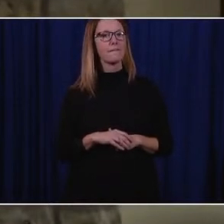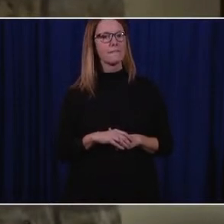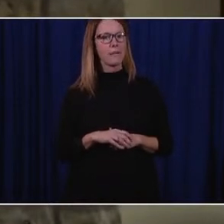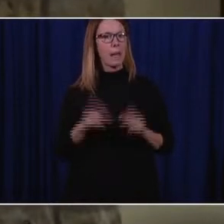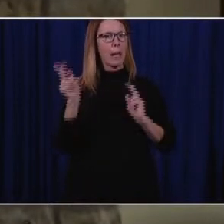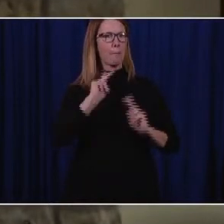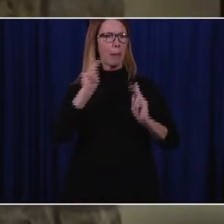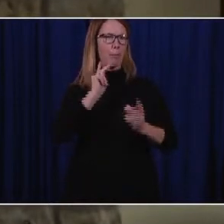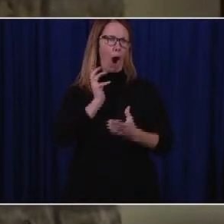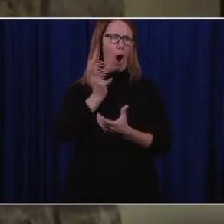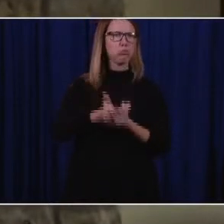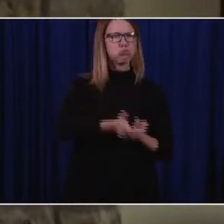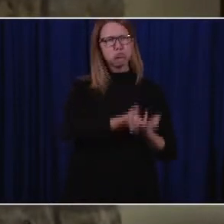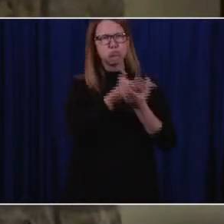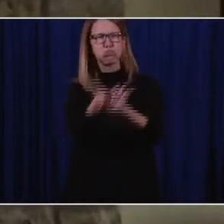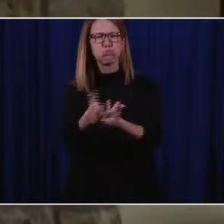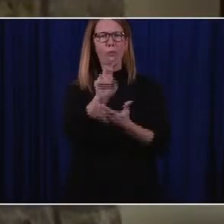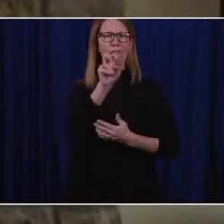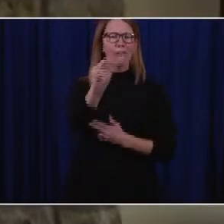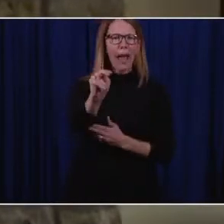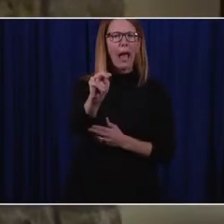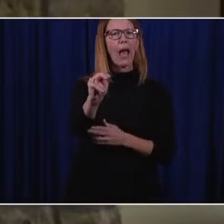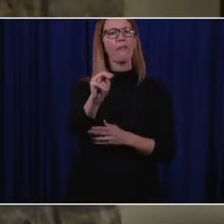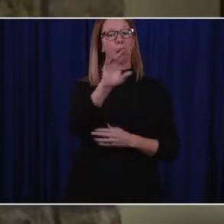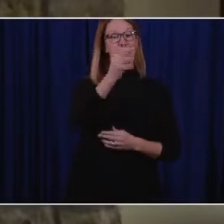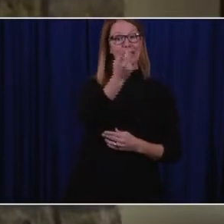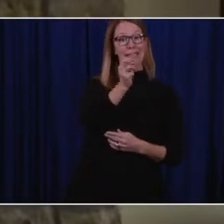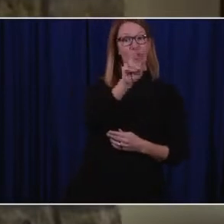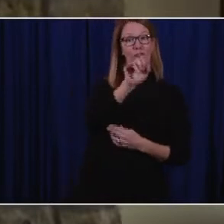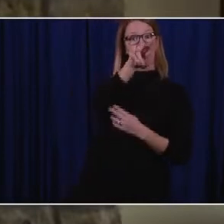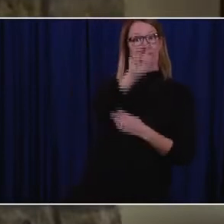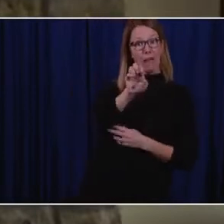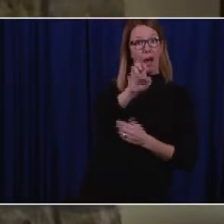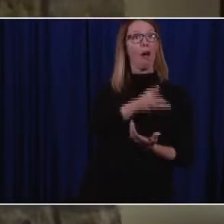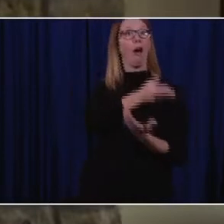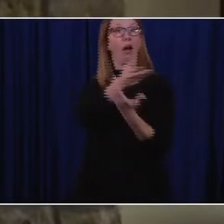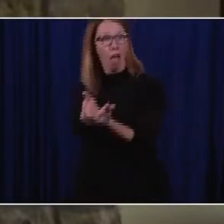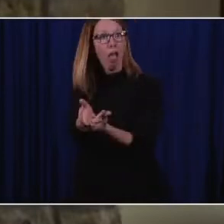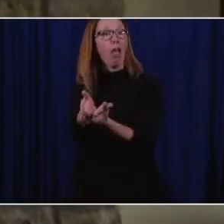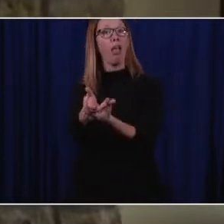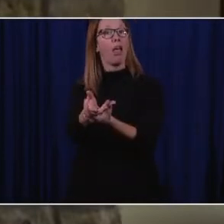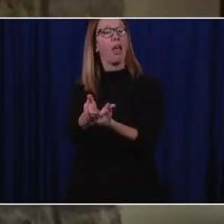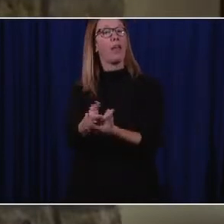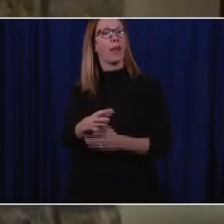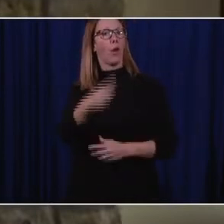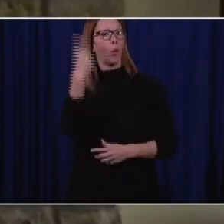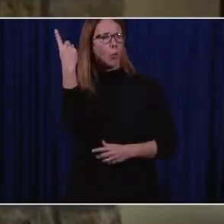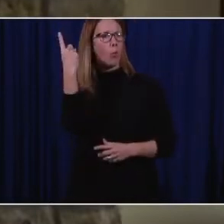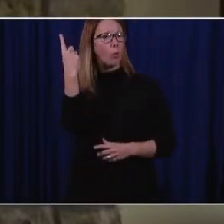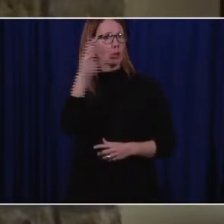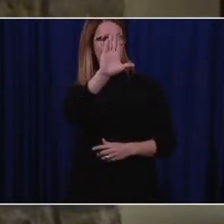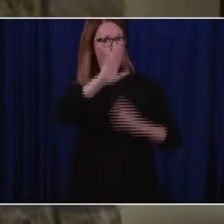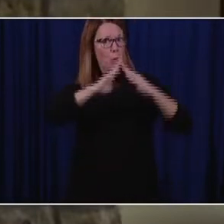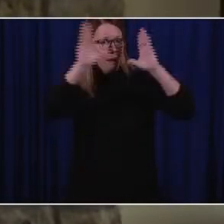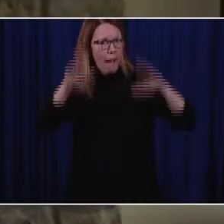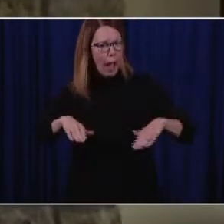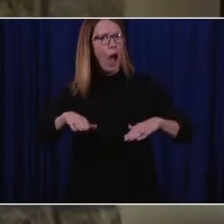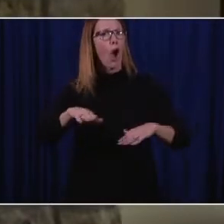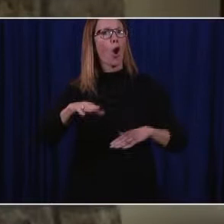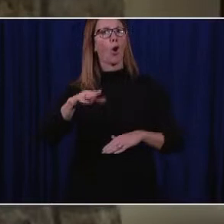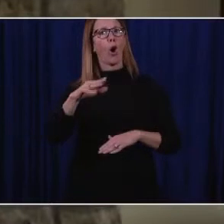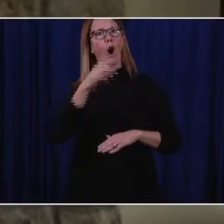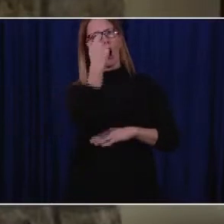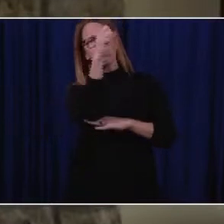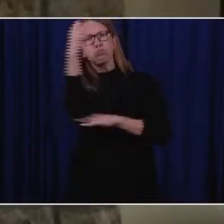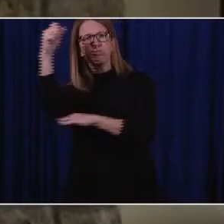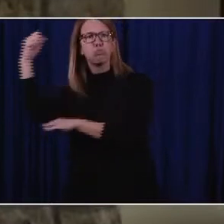vans being shuttled from the library in Cedarville and from the university to your house. There were floodlights set up and there was a large police presence. I only